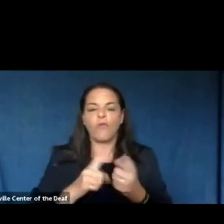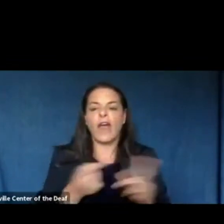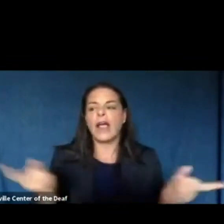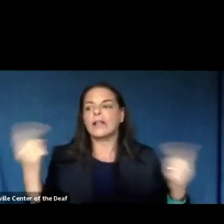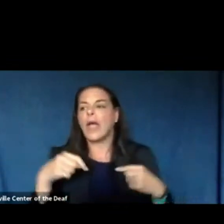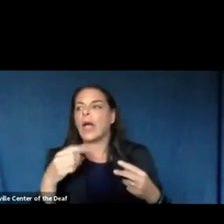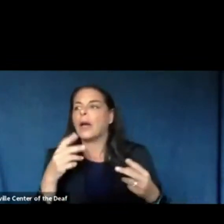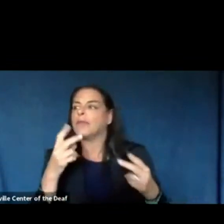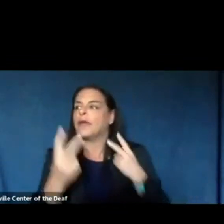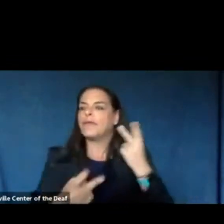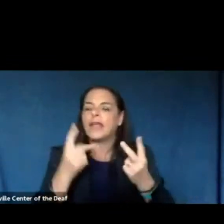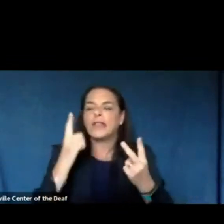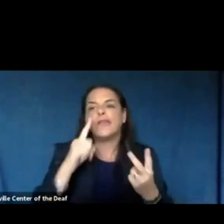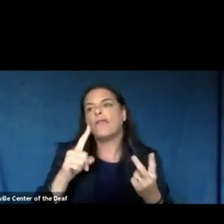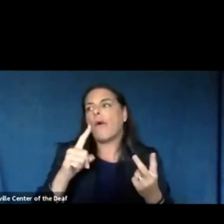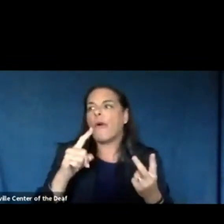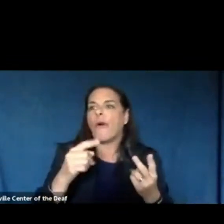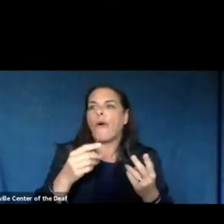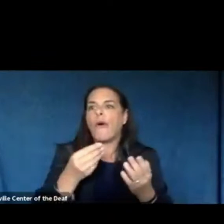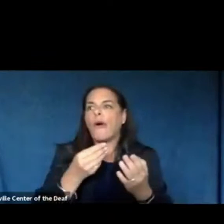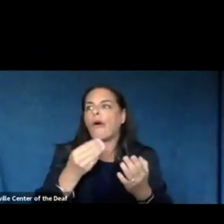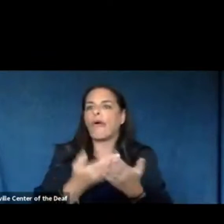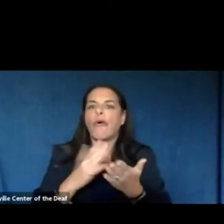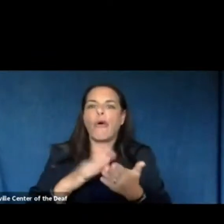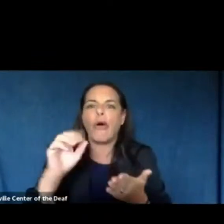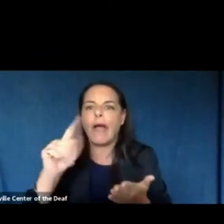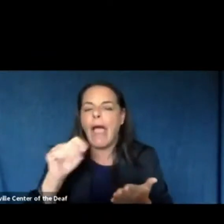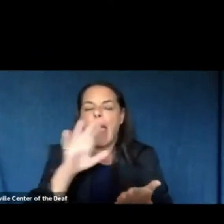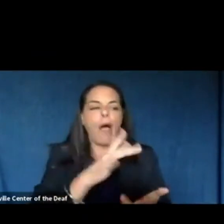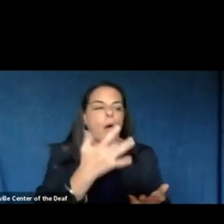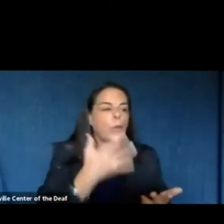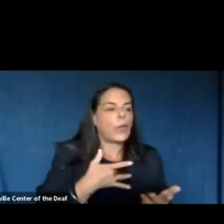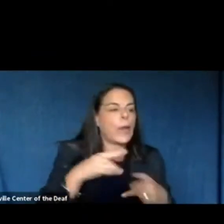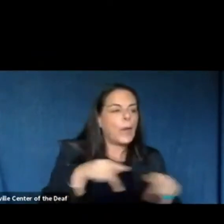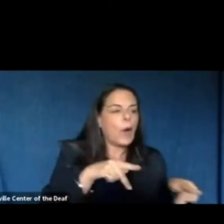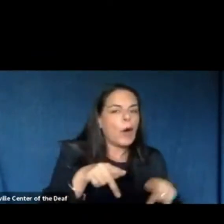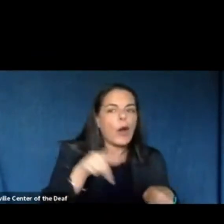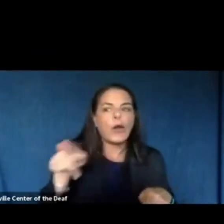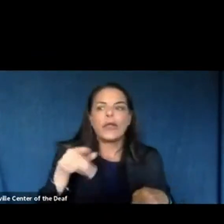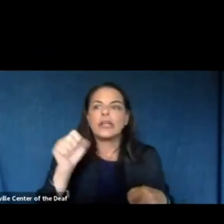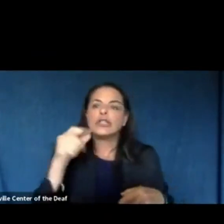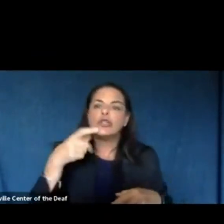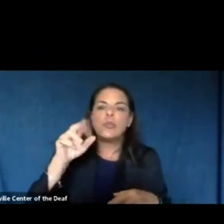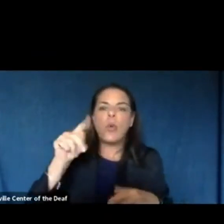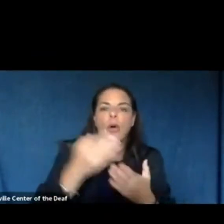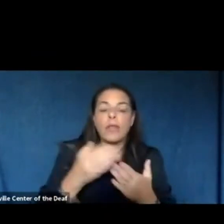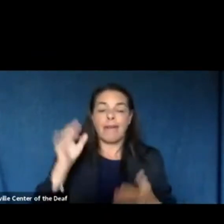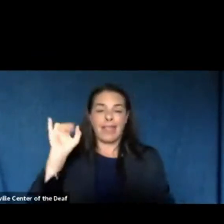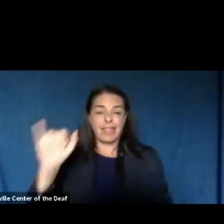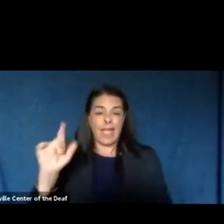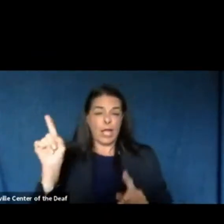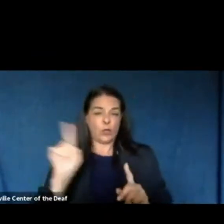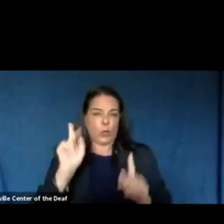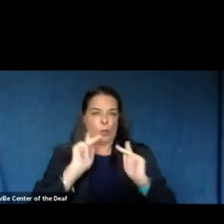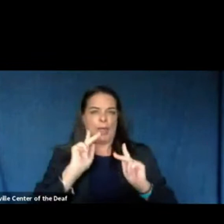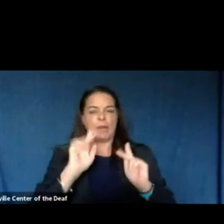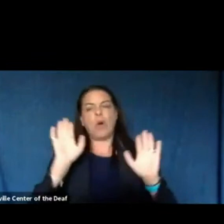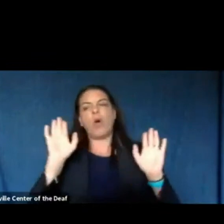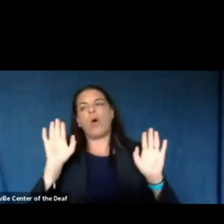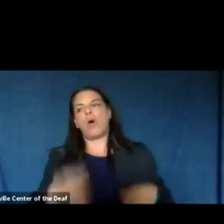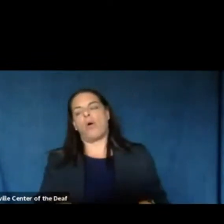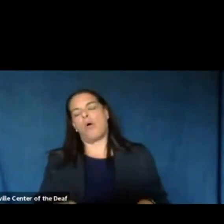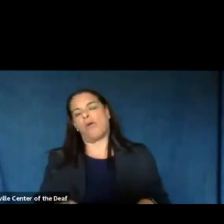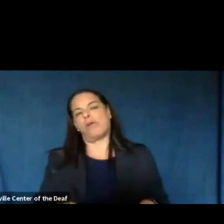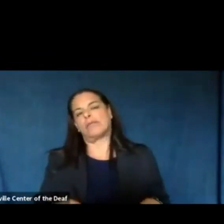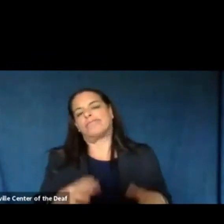the barbecue, the birthday parties, the sporting events. Those are the places where we're seeing people letting their guard down, and we're